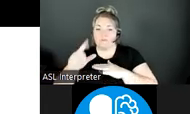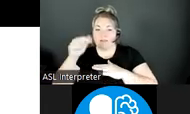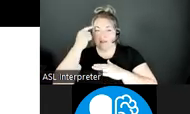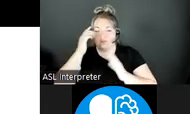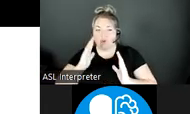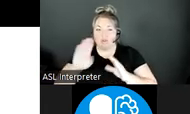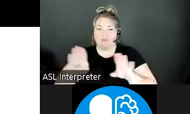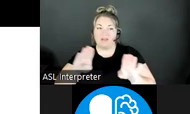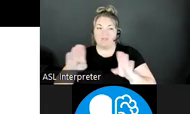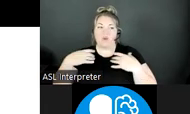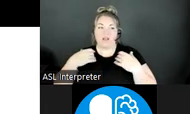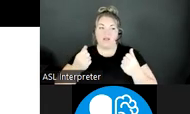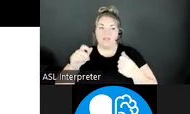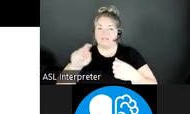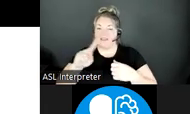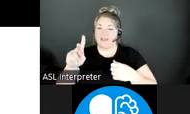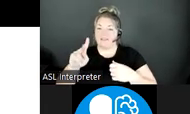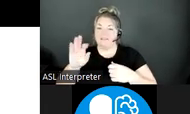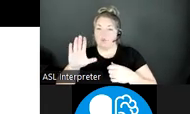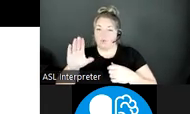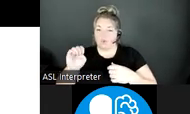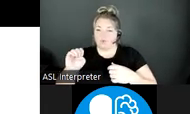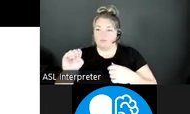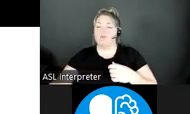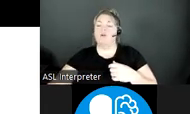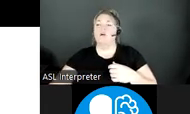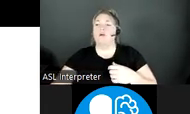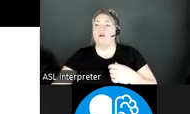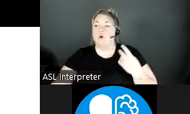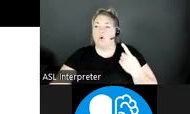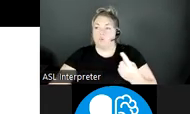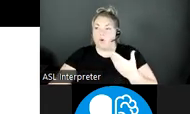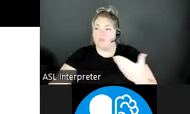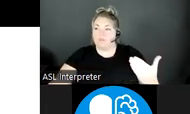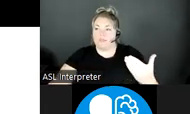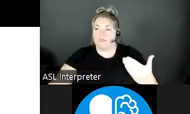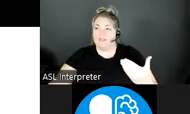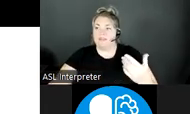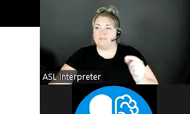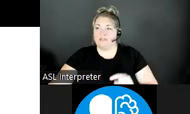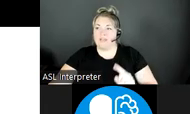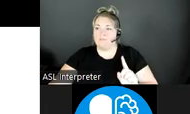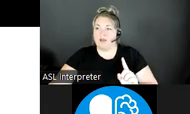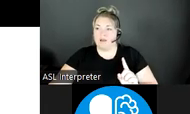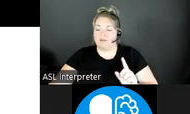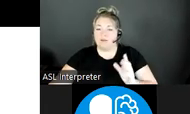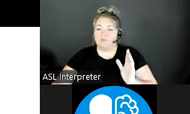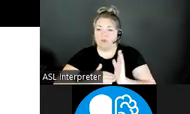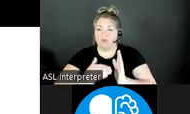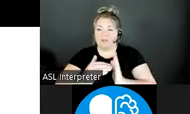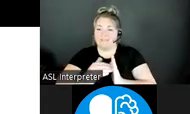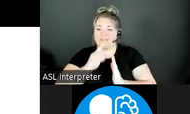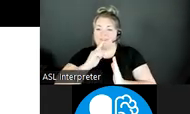governor's behavioral health task force, one of the things that came up in the task force frequently was